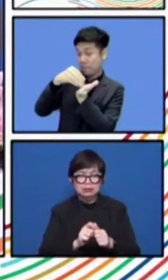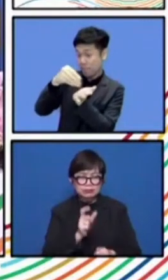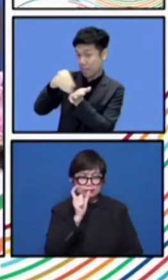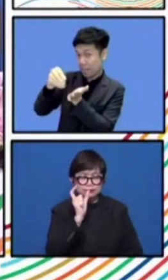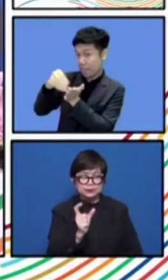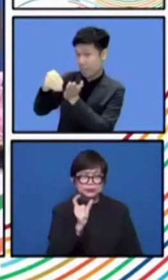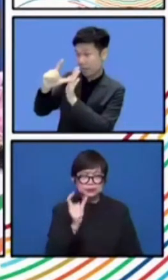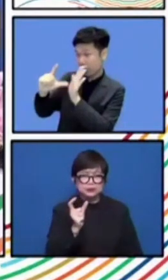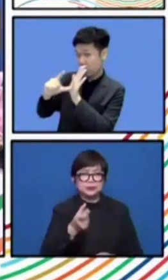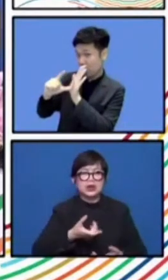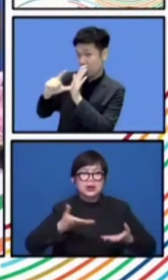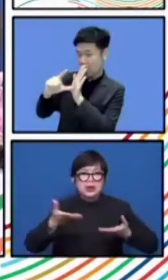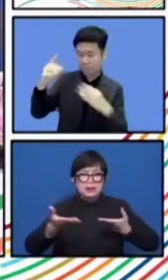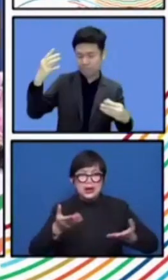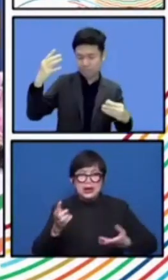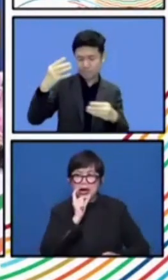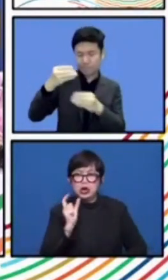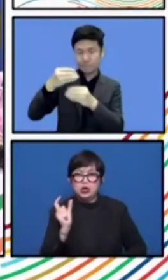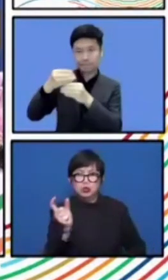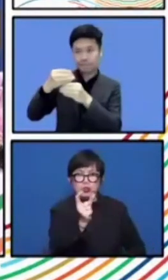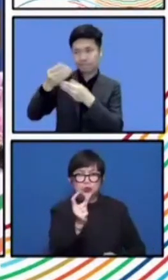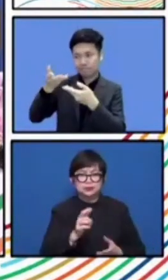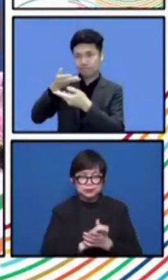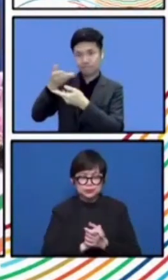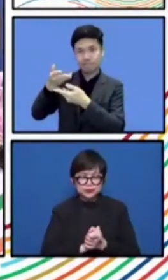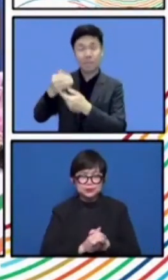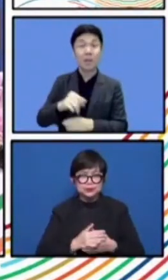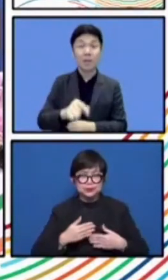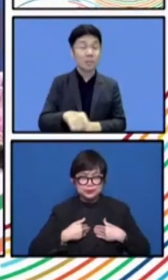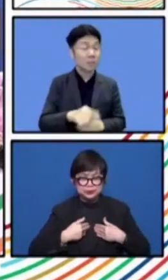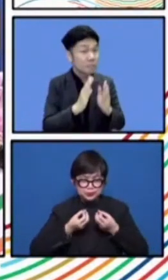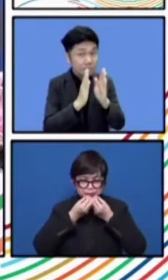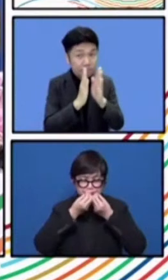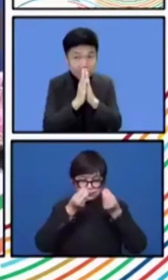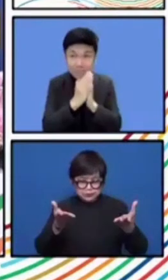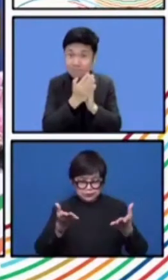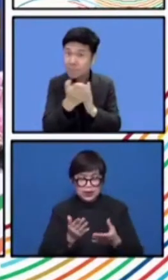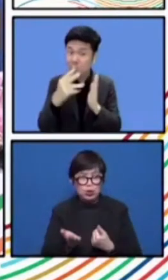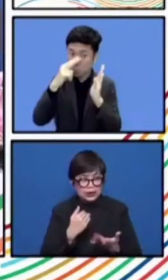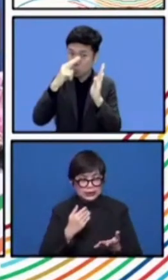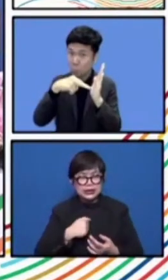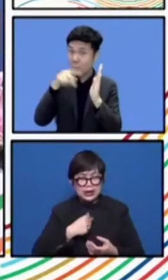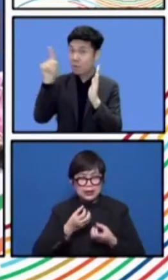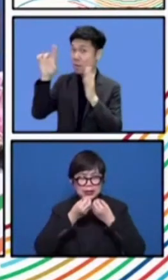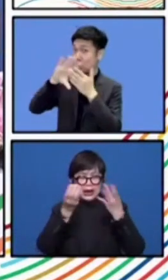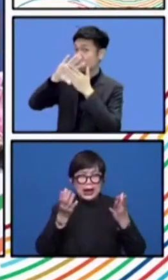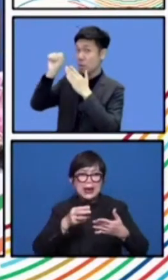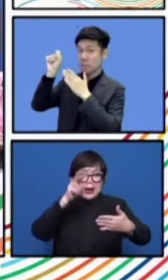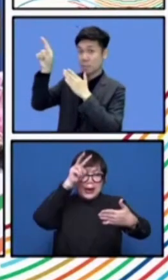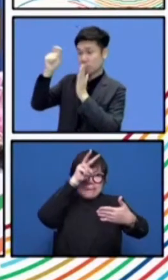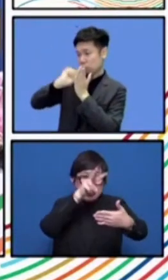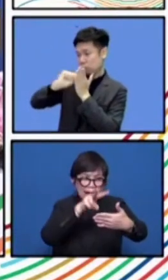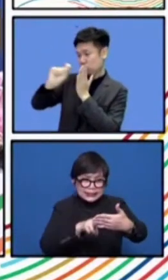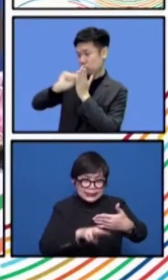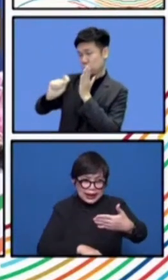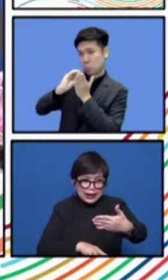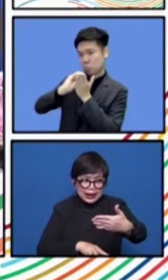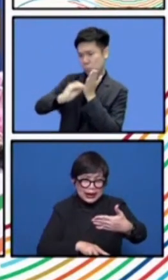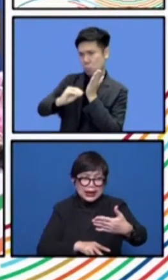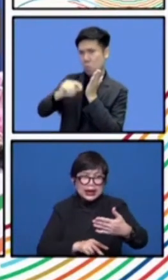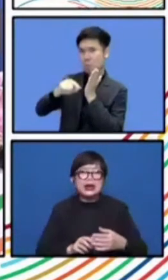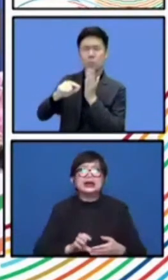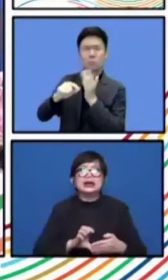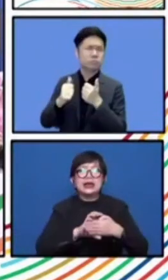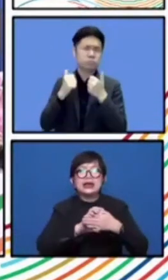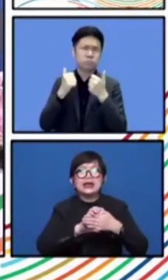you to go back and read the publication by unscap and please give a big round of applause to you and his cap again for being championed